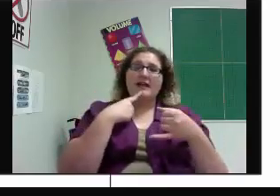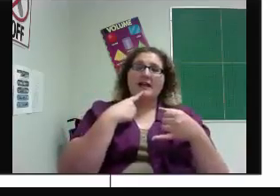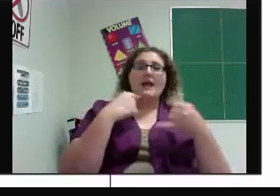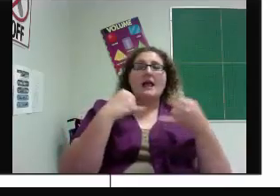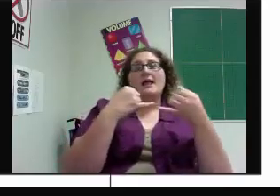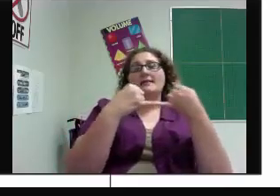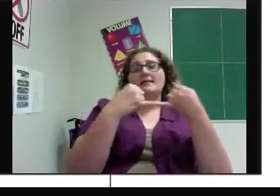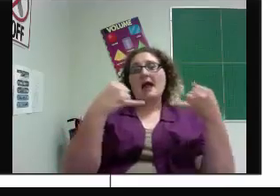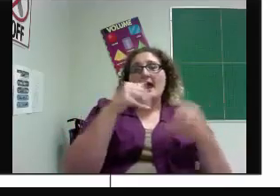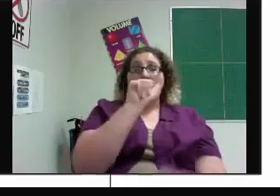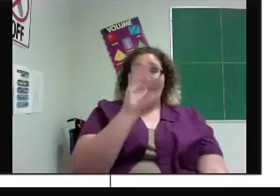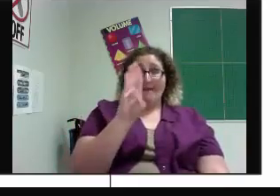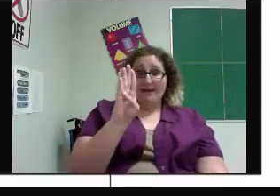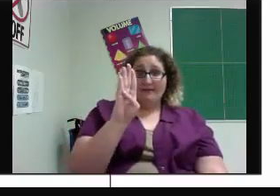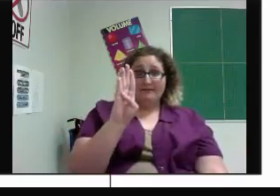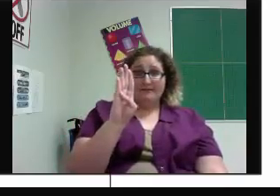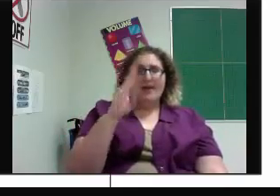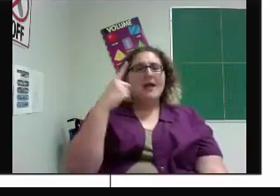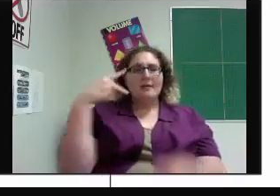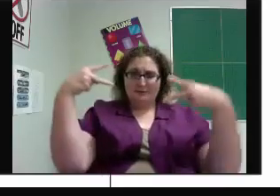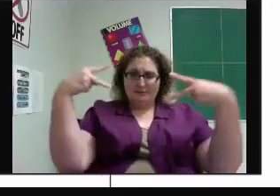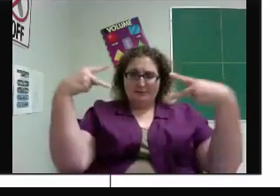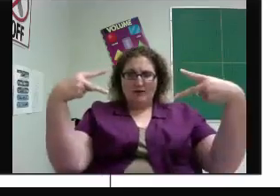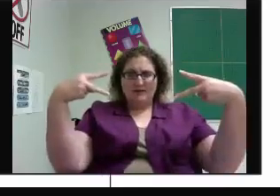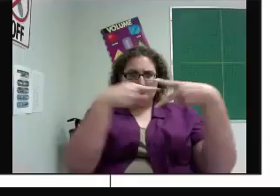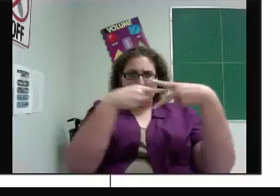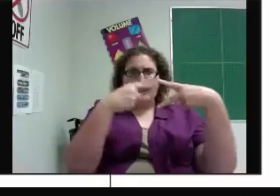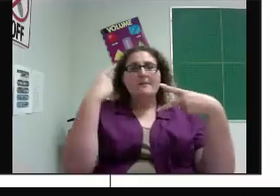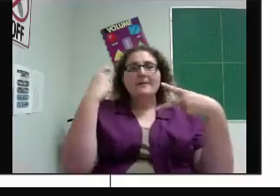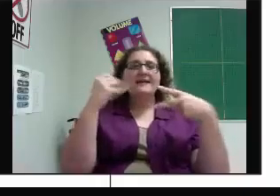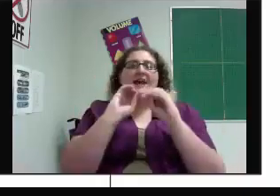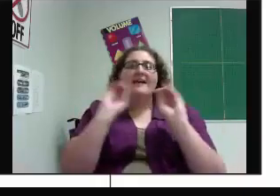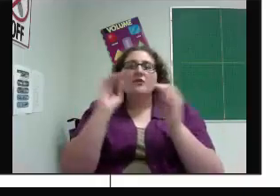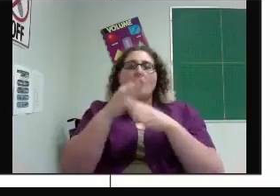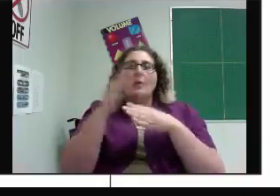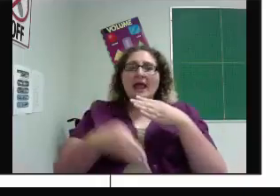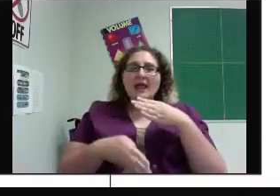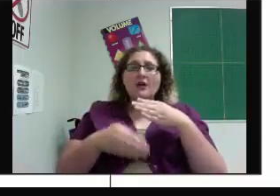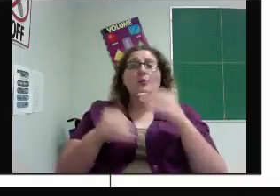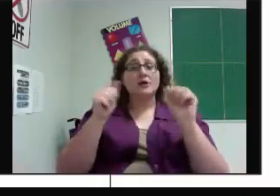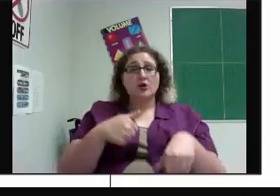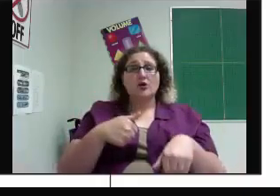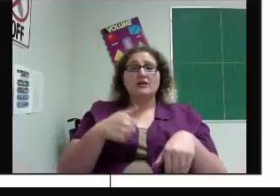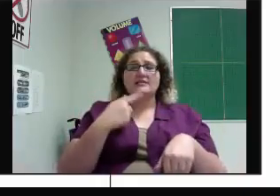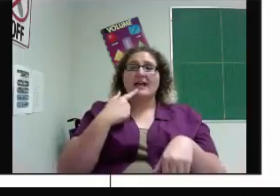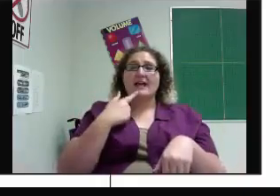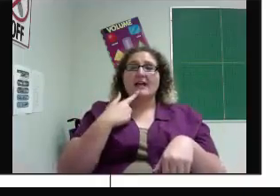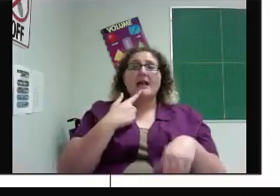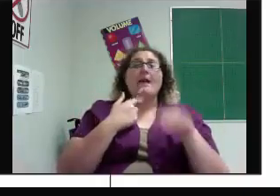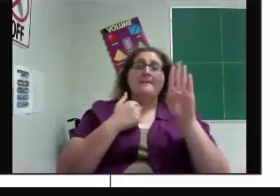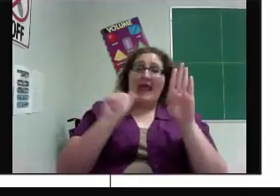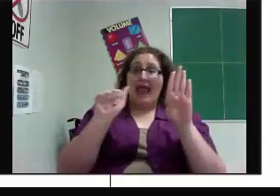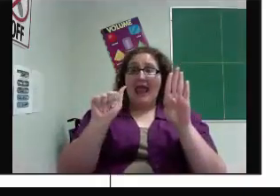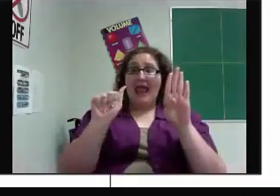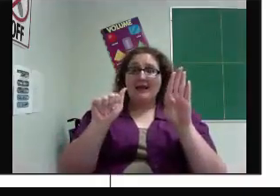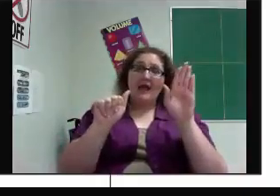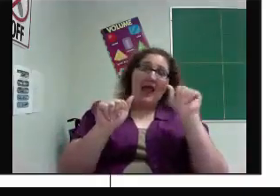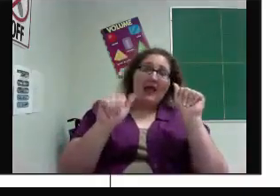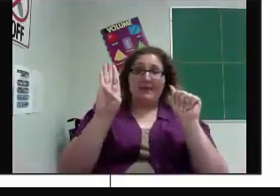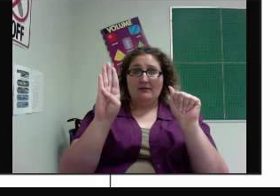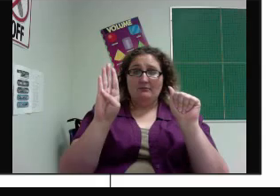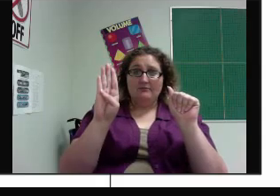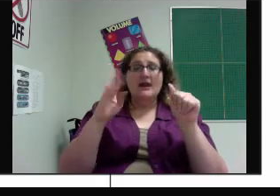line AB, but because it doesn't have any end, we could also label it line BA. Now,